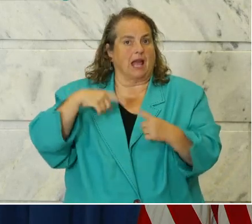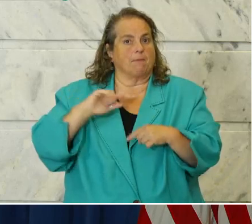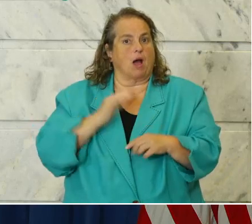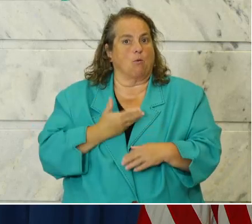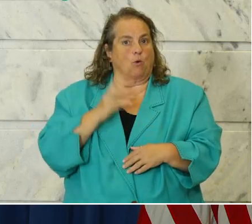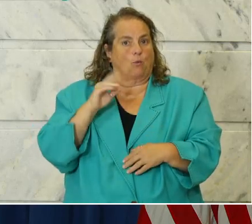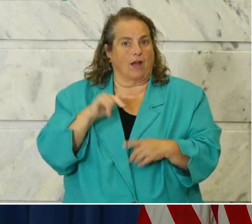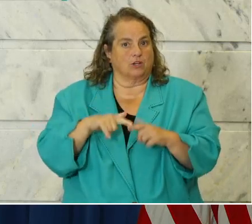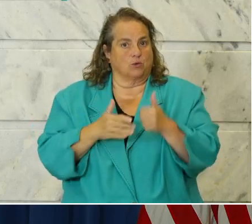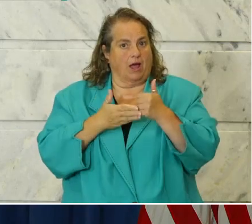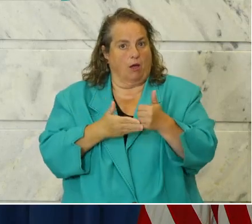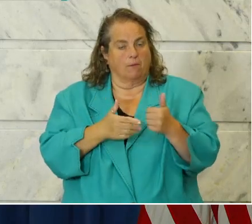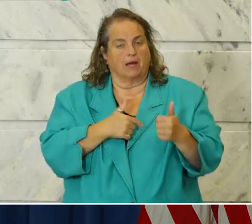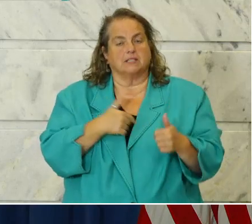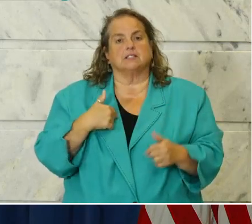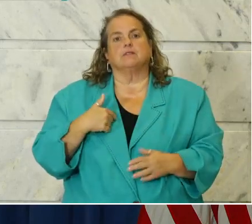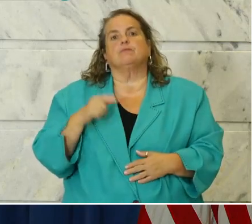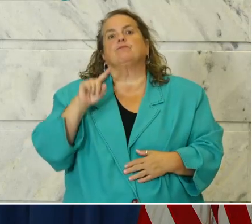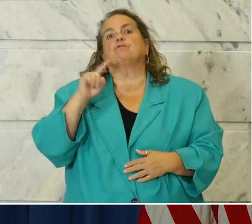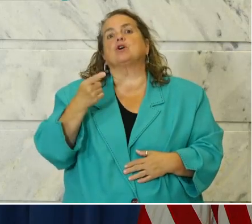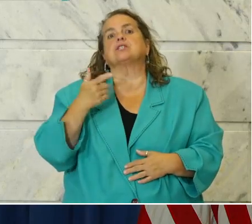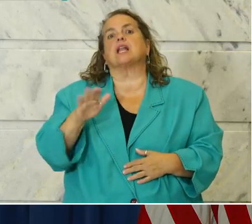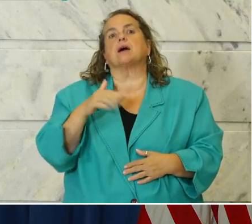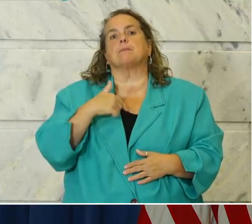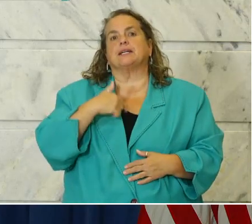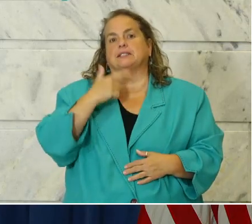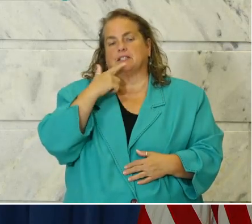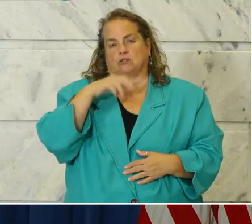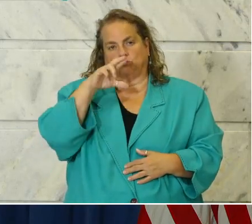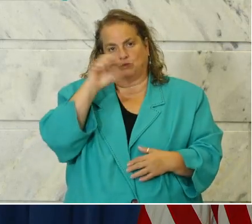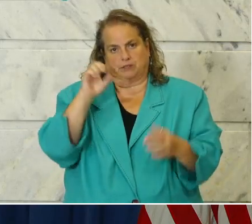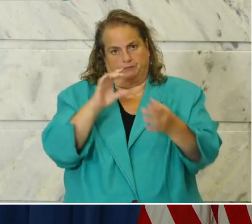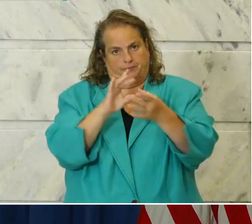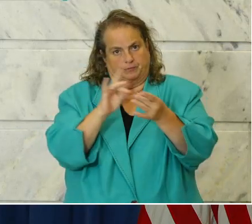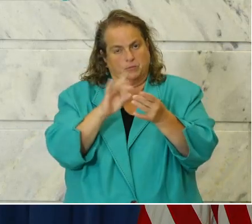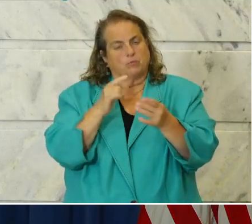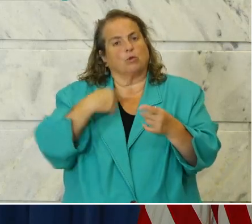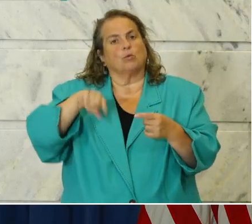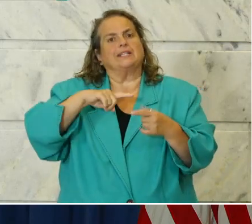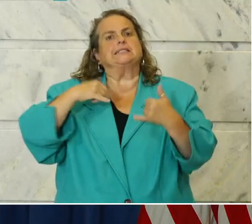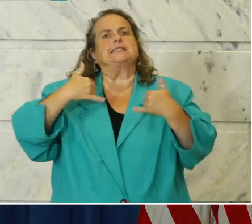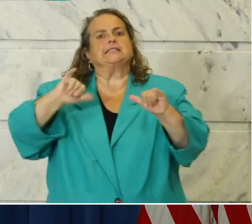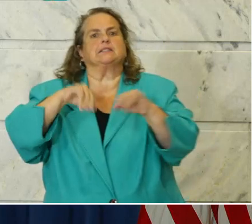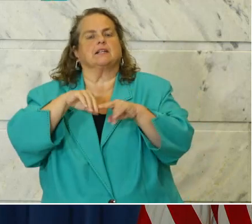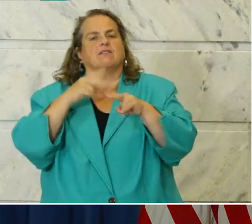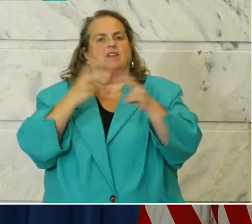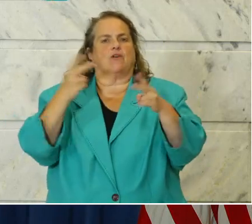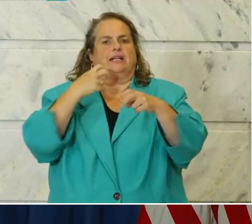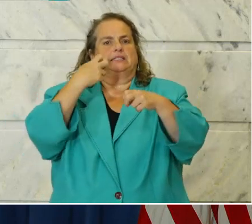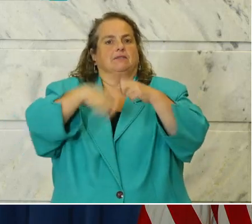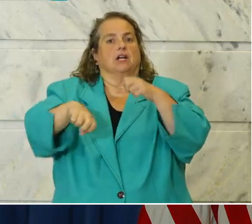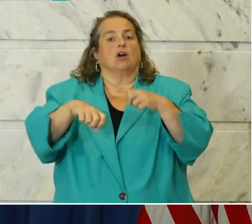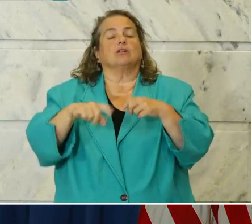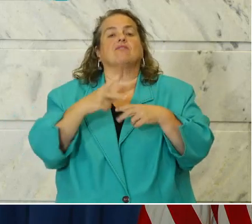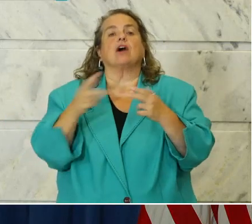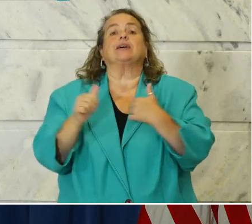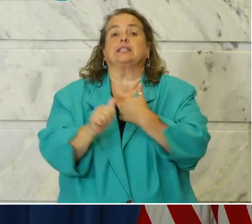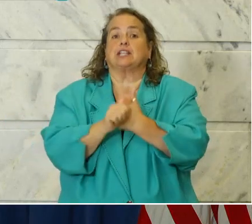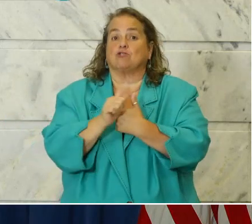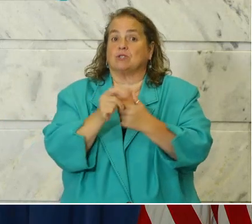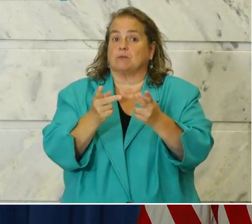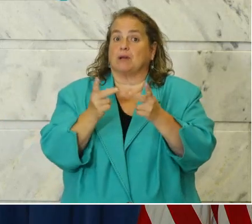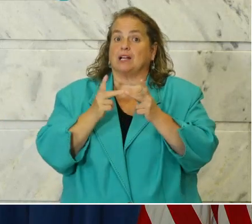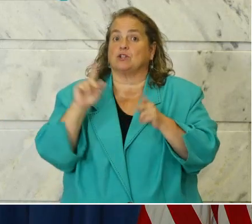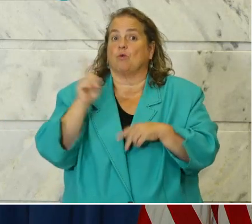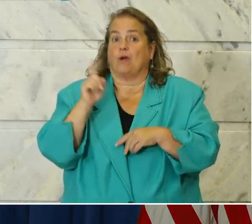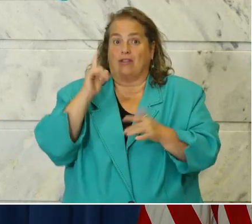out. Let me first start by reiterating that we are still in a very difficult, dangerous place with a virus that